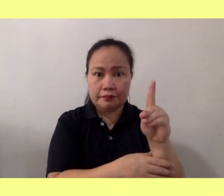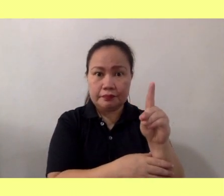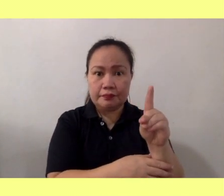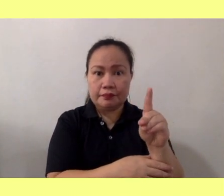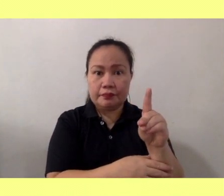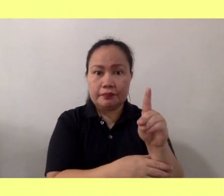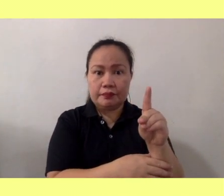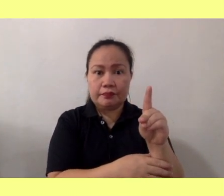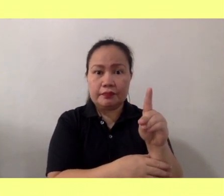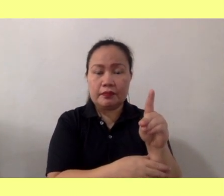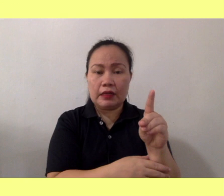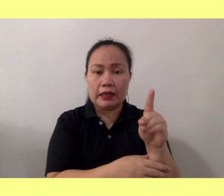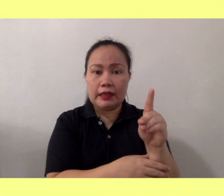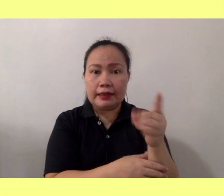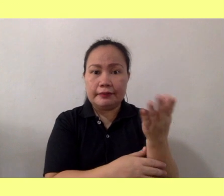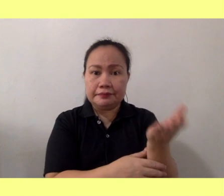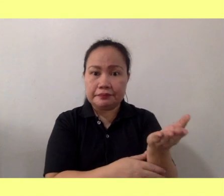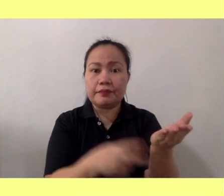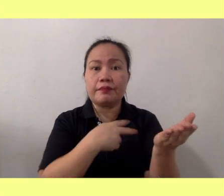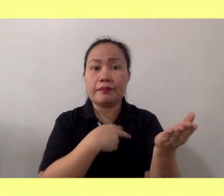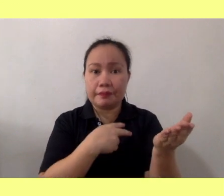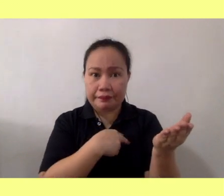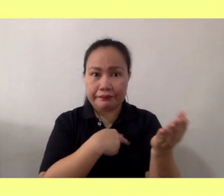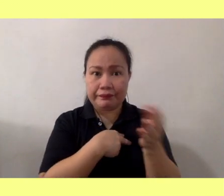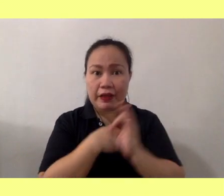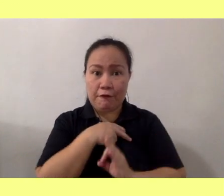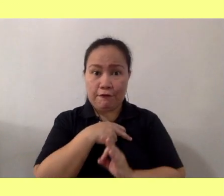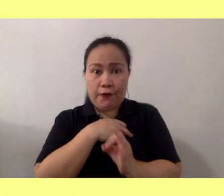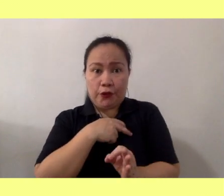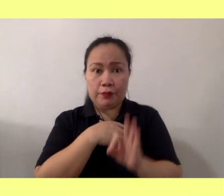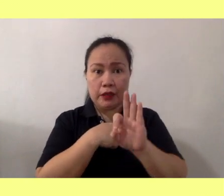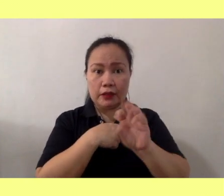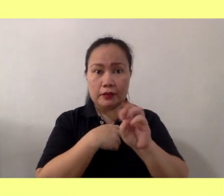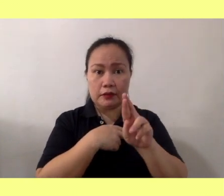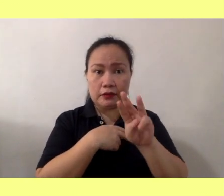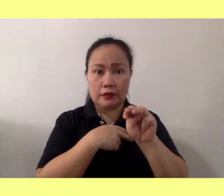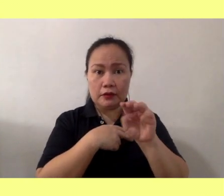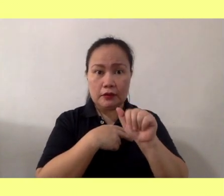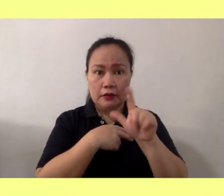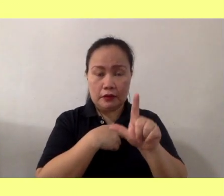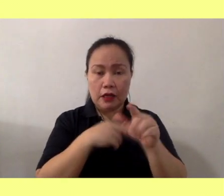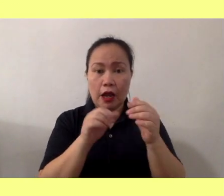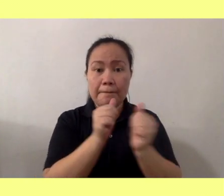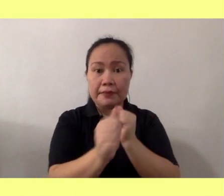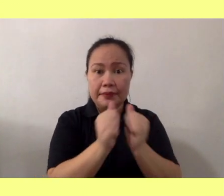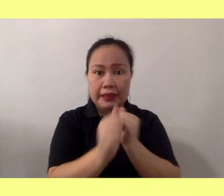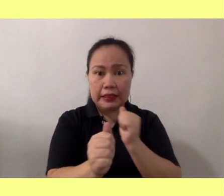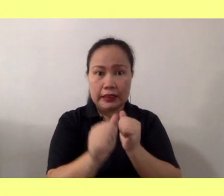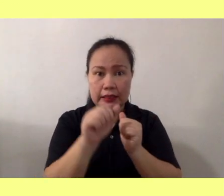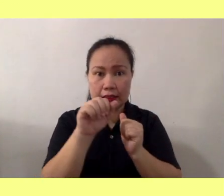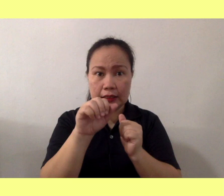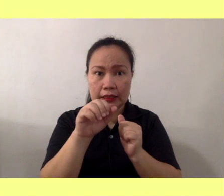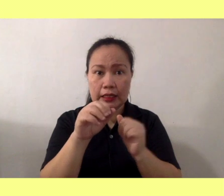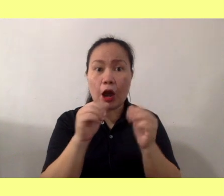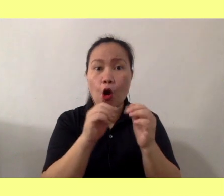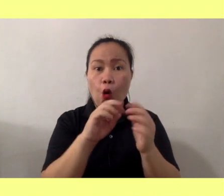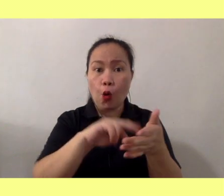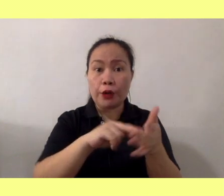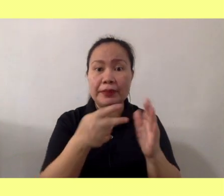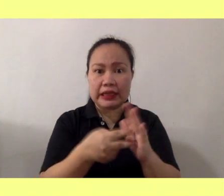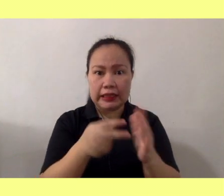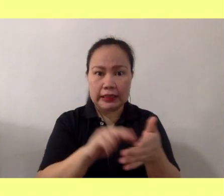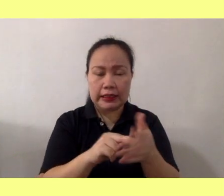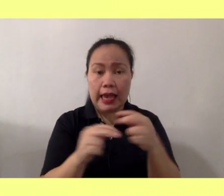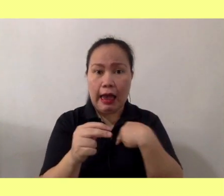definition, these terms have a formal definition. So, ito na po yung mga defined terms. So, meron na po